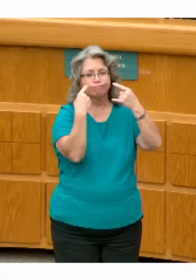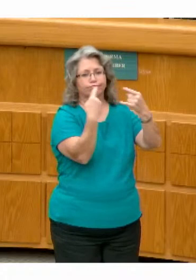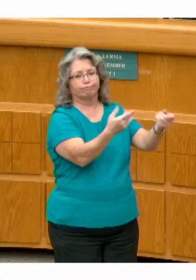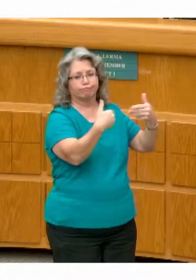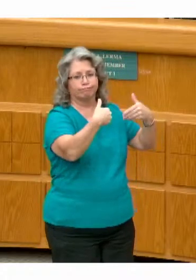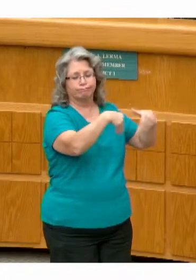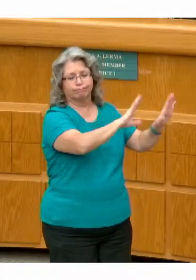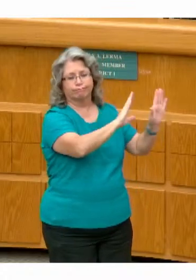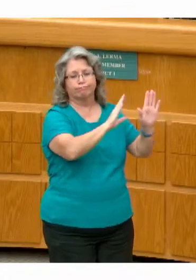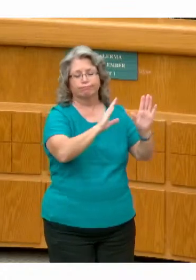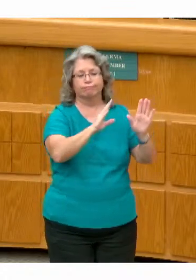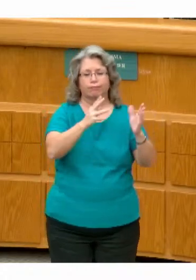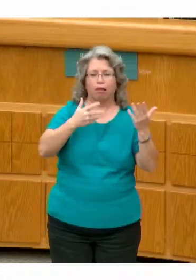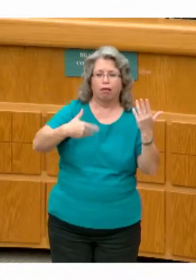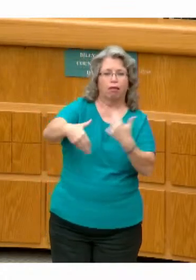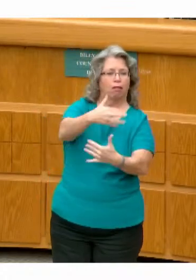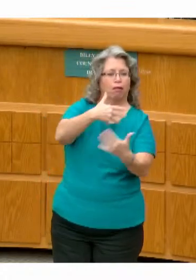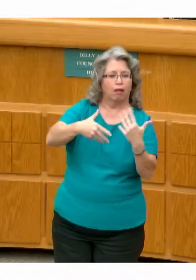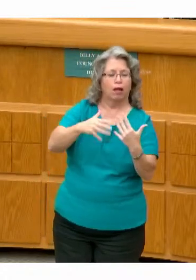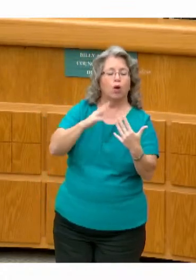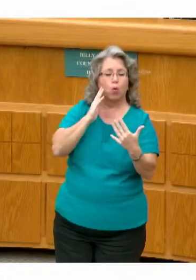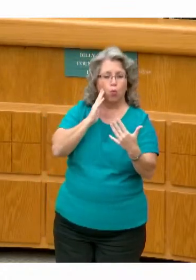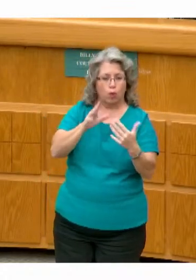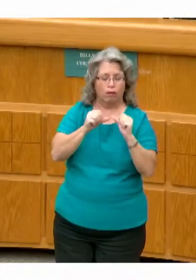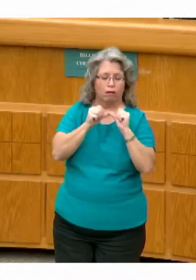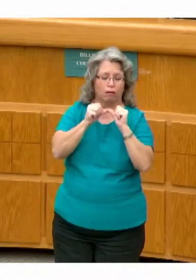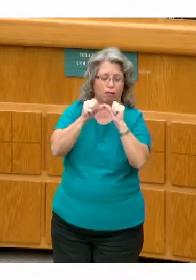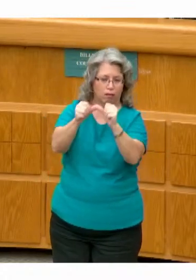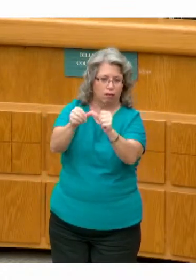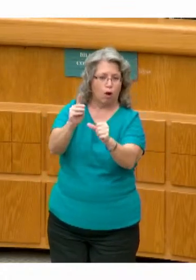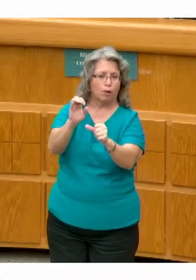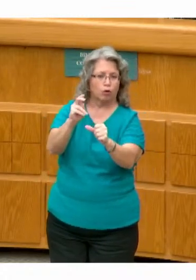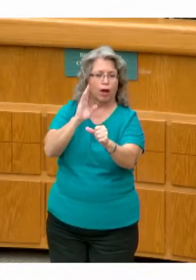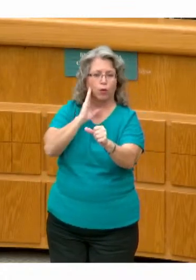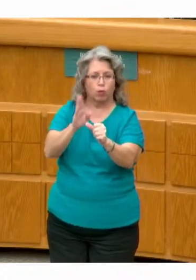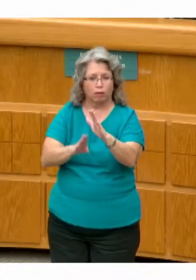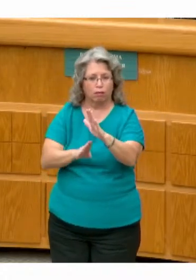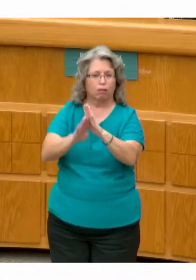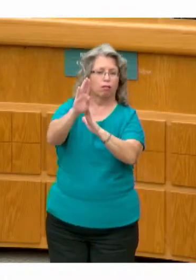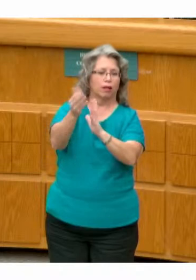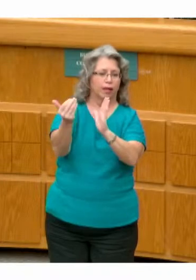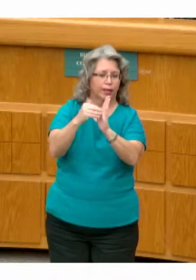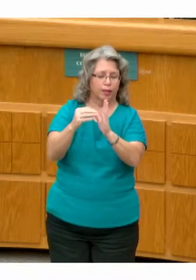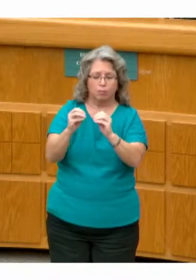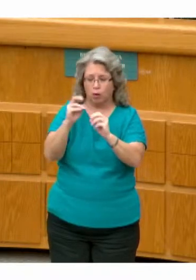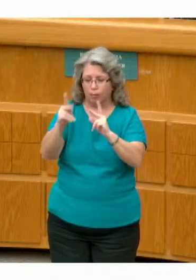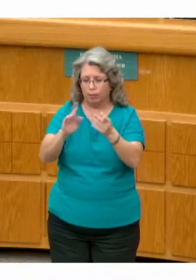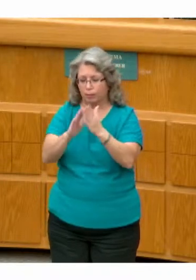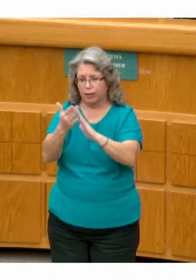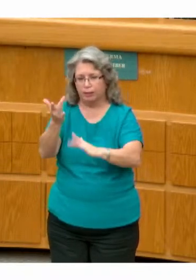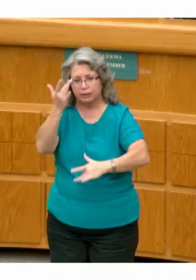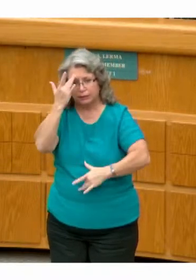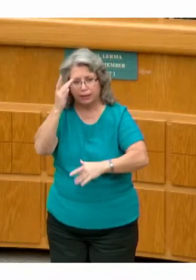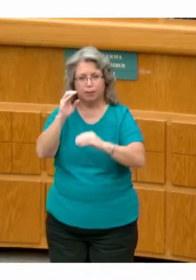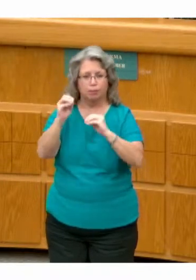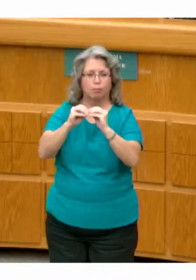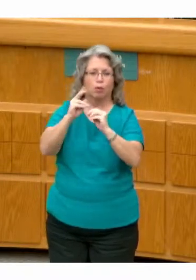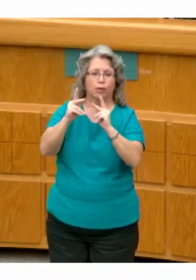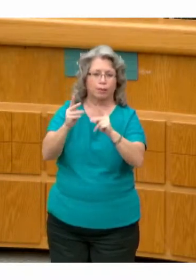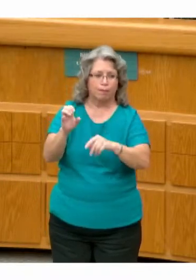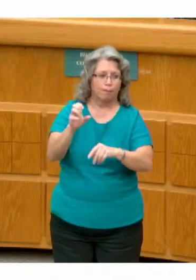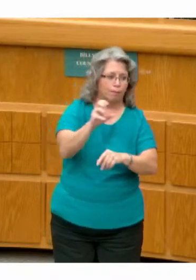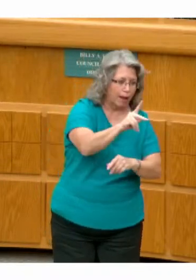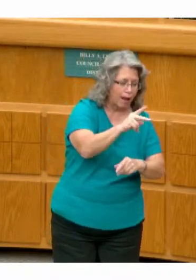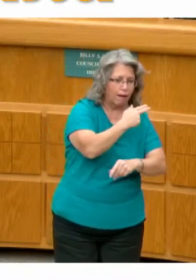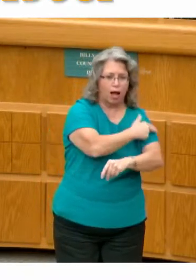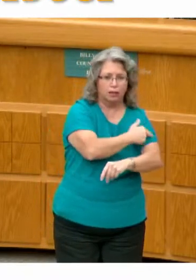it'll prolong the Omicron wave, because that will increase transmission and more people will get sick, more people will go to the ICU. So we want to hold out for a